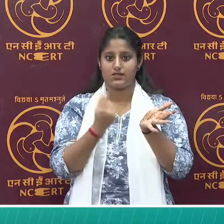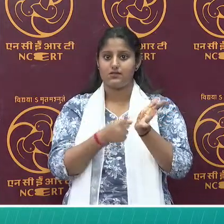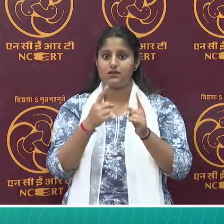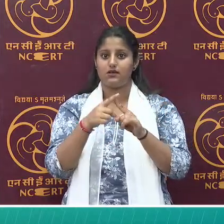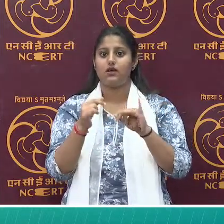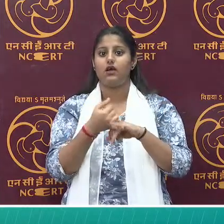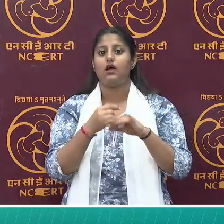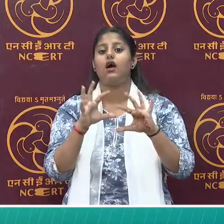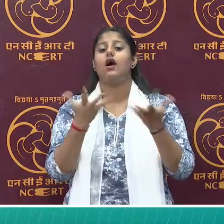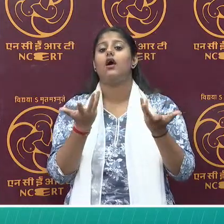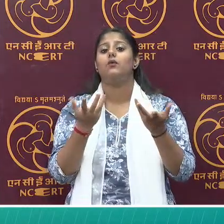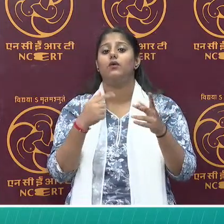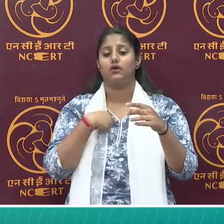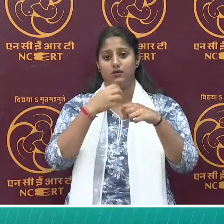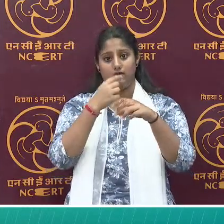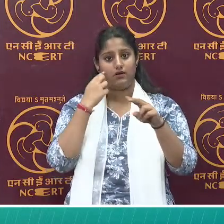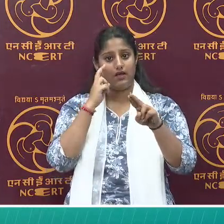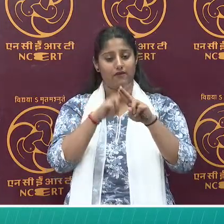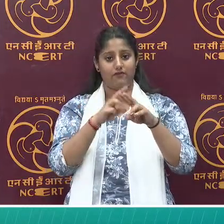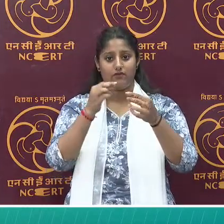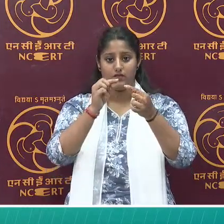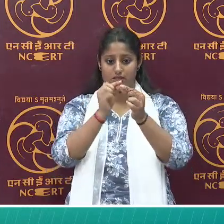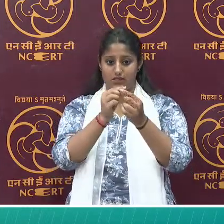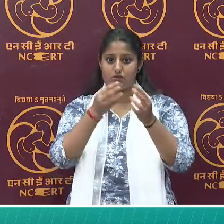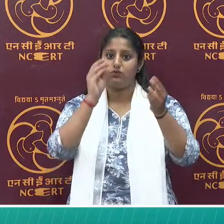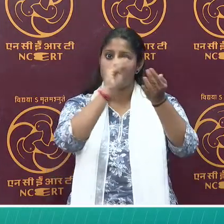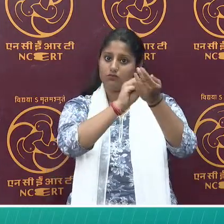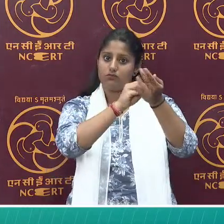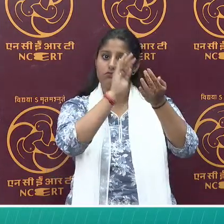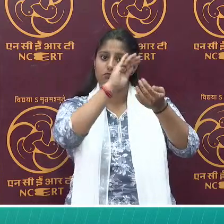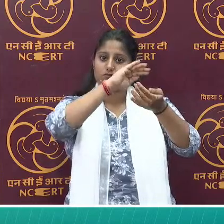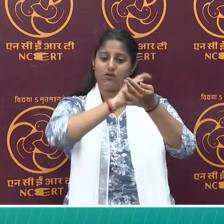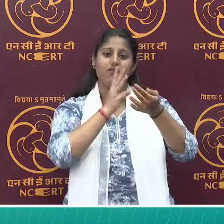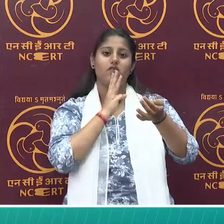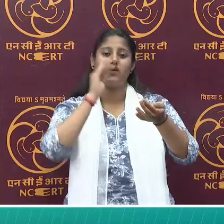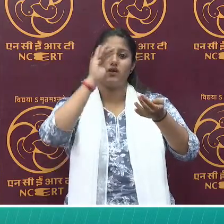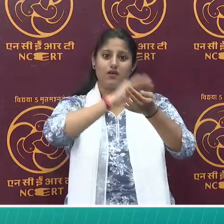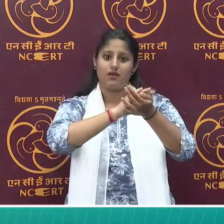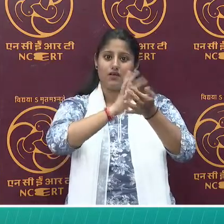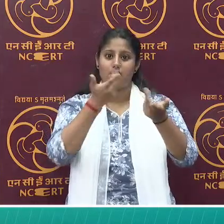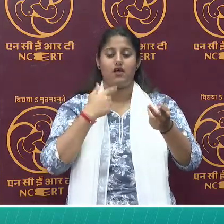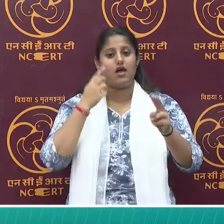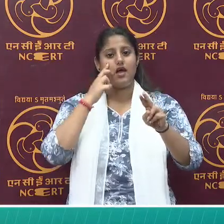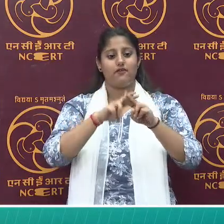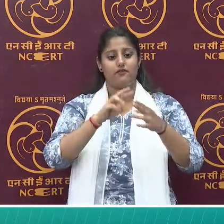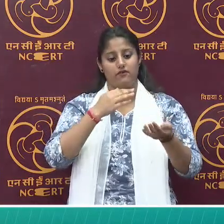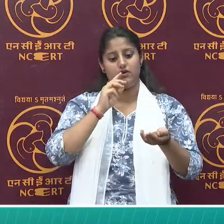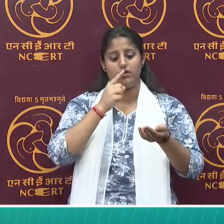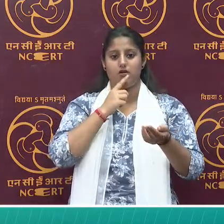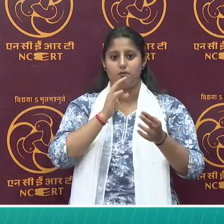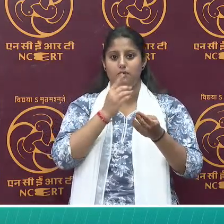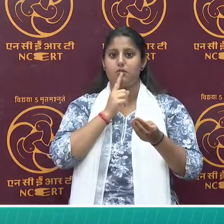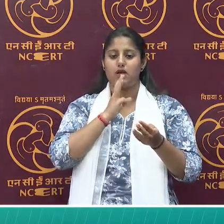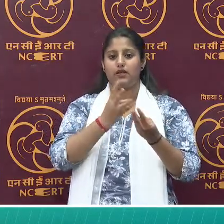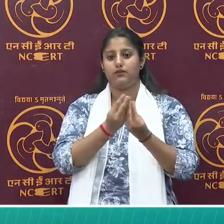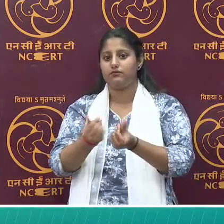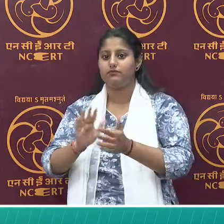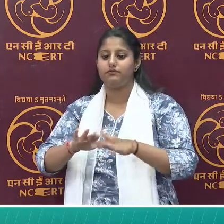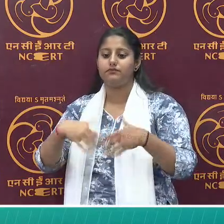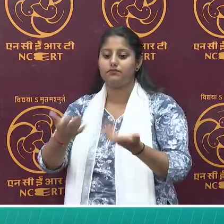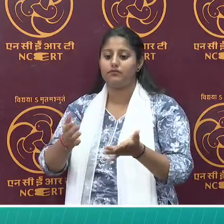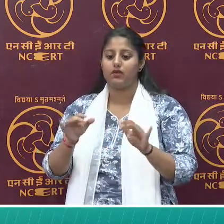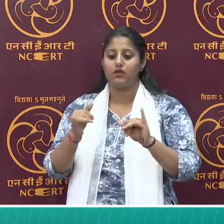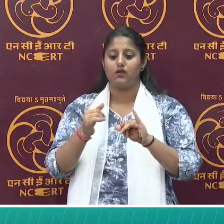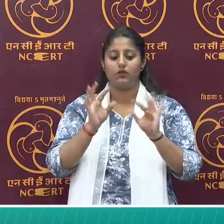Ji, for absolutely. some time, Yes. and then we then we drain off the water and keep the seeds, say, in proper